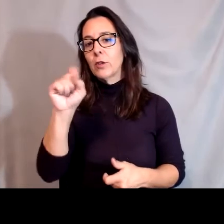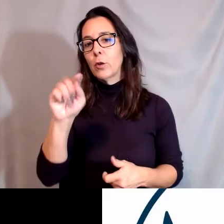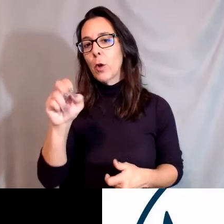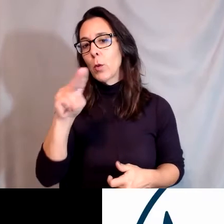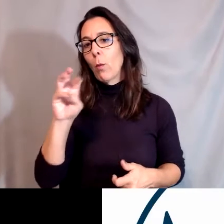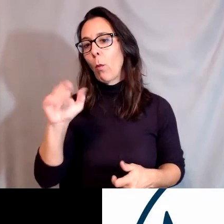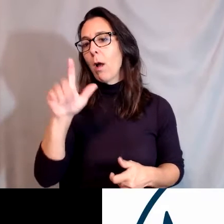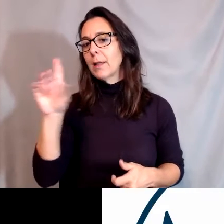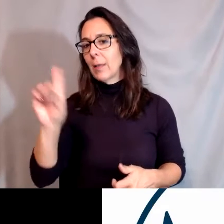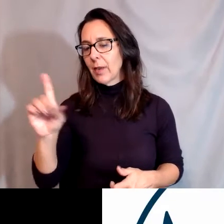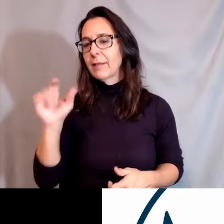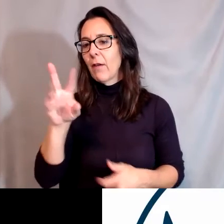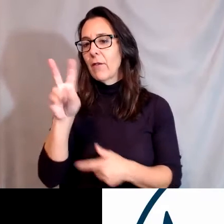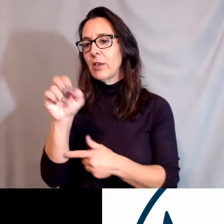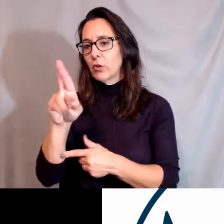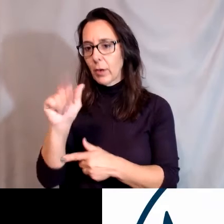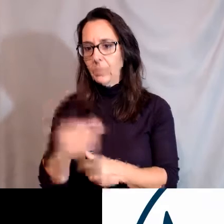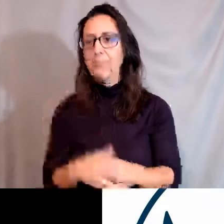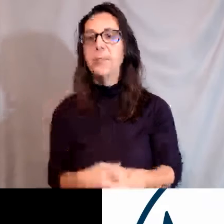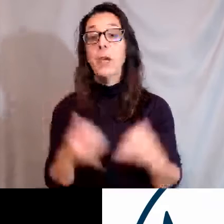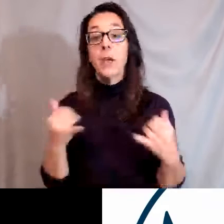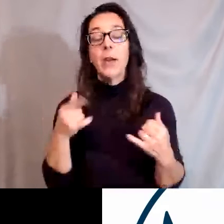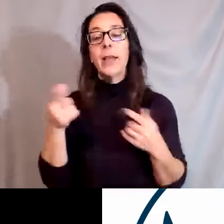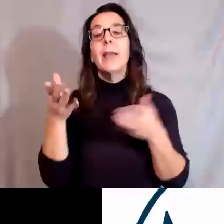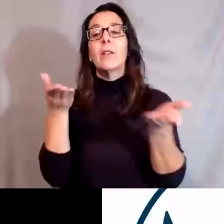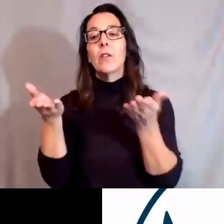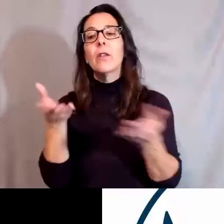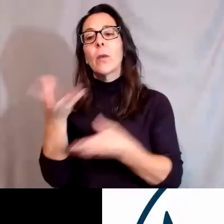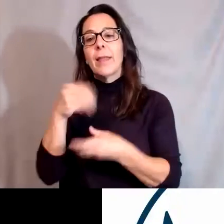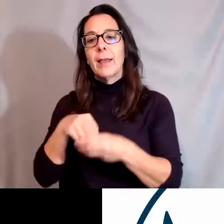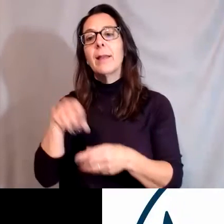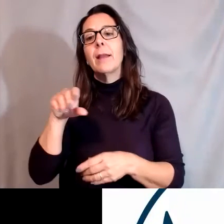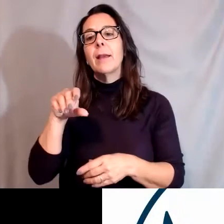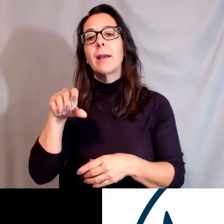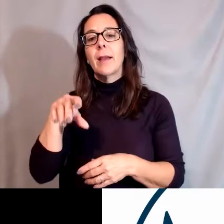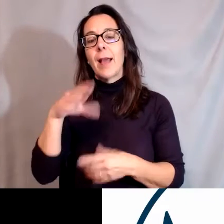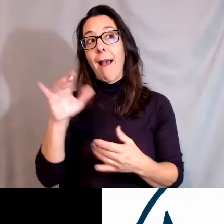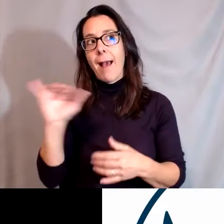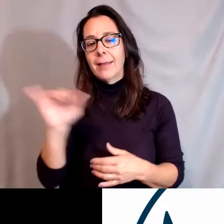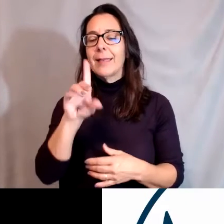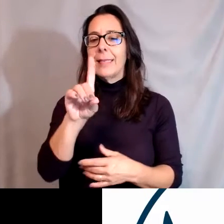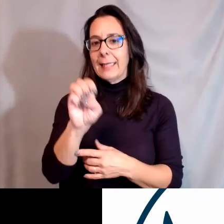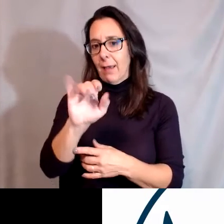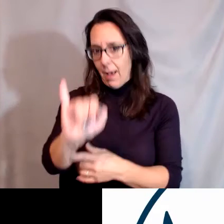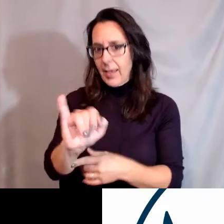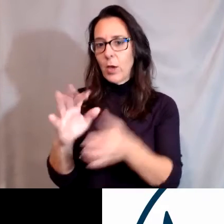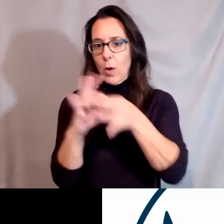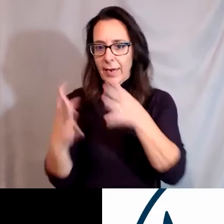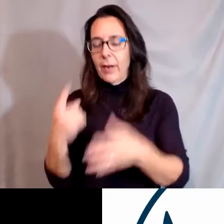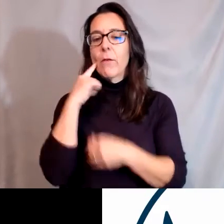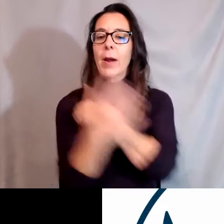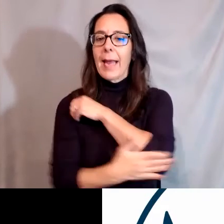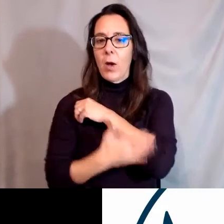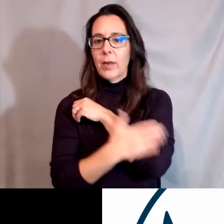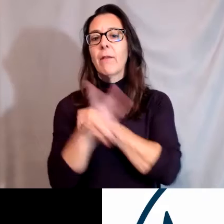County. Professionally, Stephen serves in the government as Diversity, Equity, and Inclusion Coordinator for the County of Ventura. Welcome,